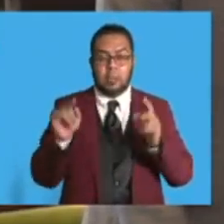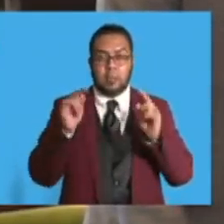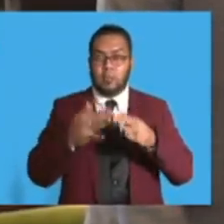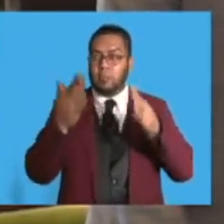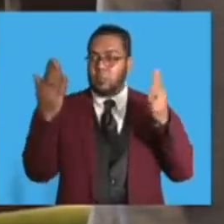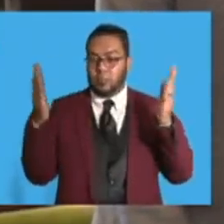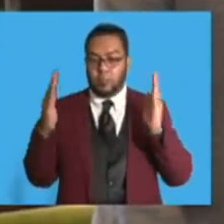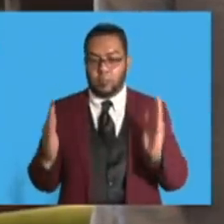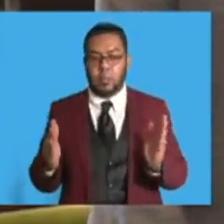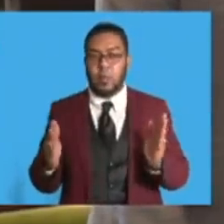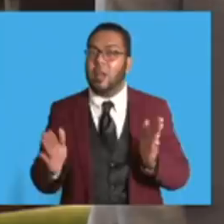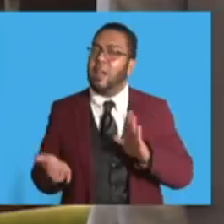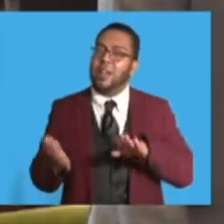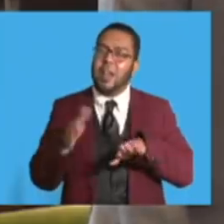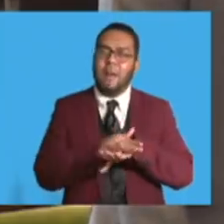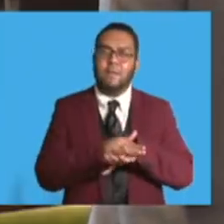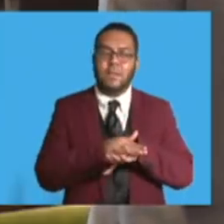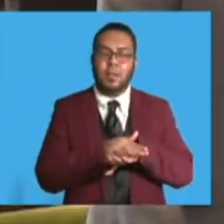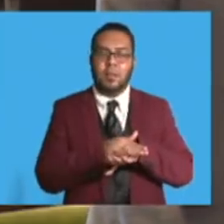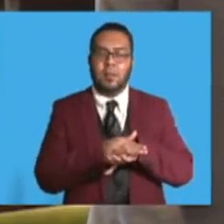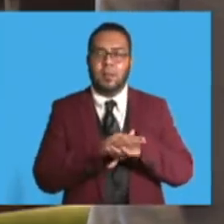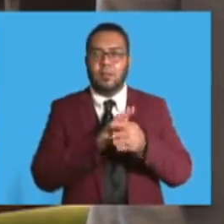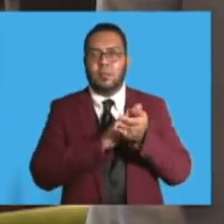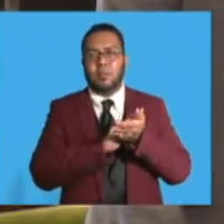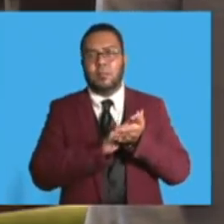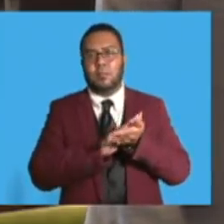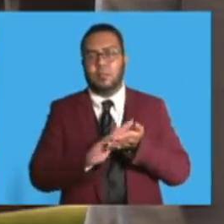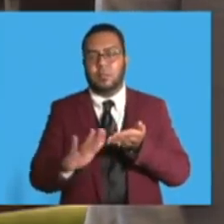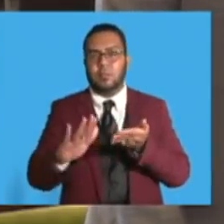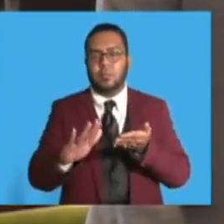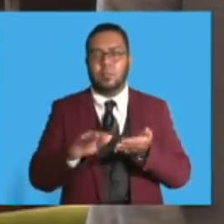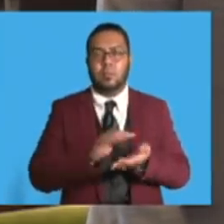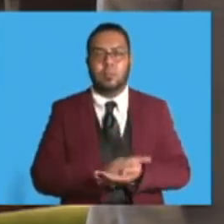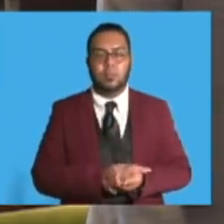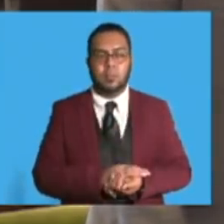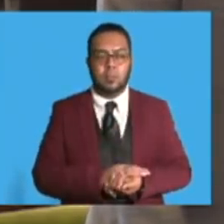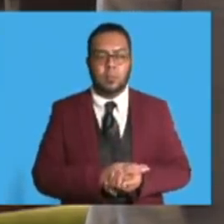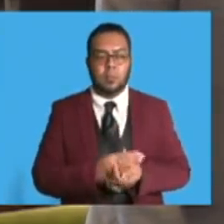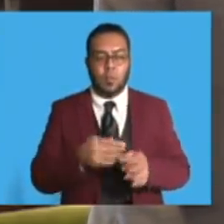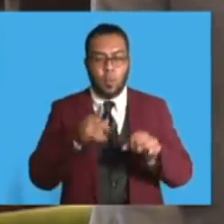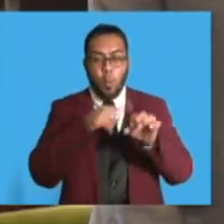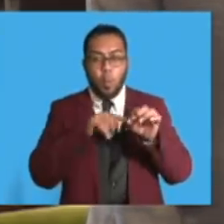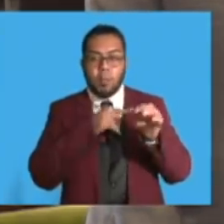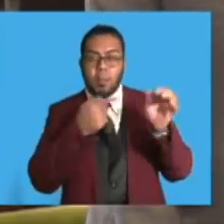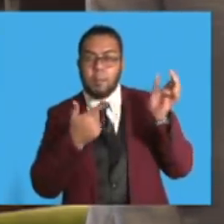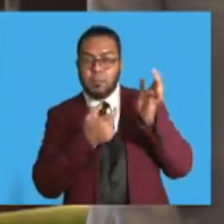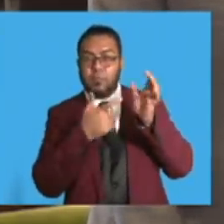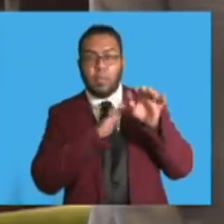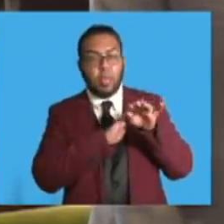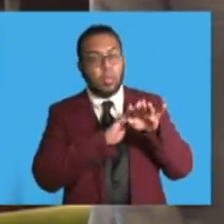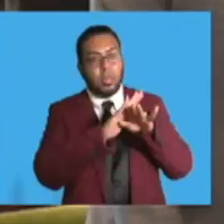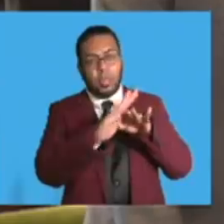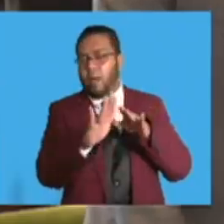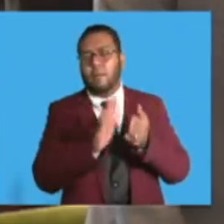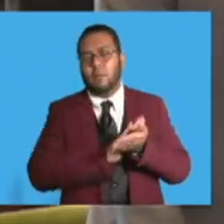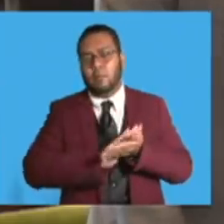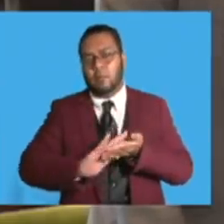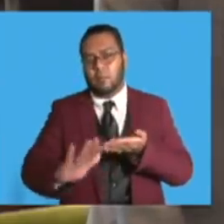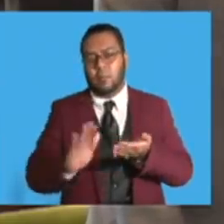chamber covered over by the indentation. Madam Speaker, this is perhaps what some of the members of the opposition indeed have